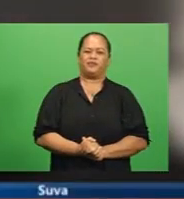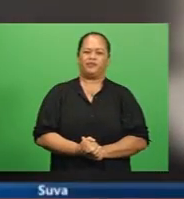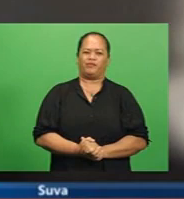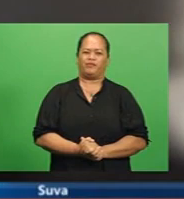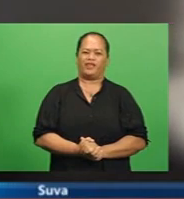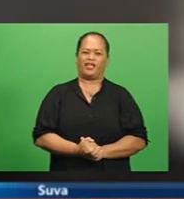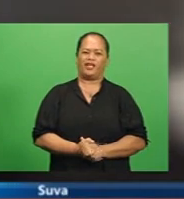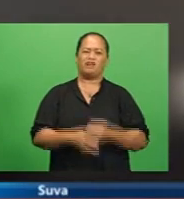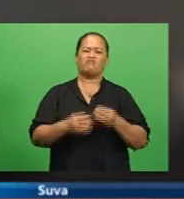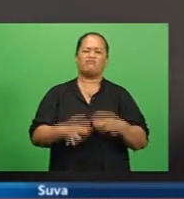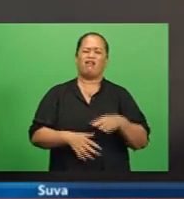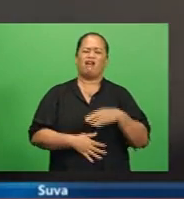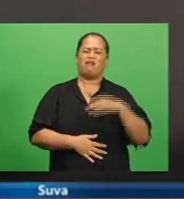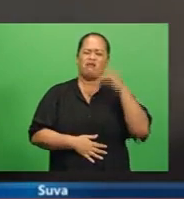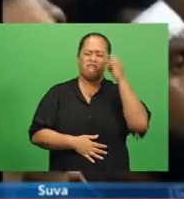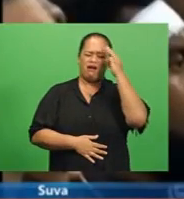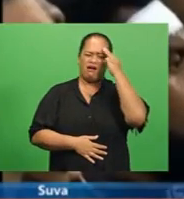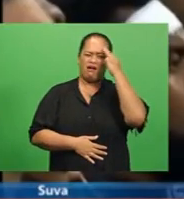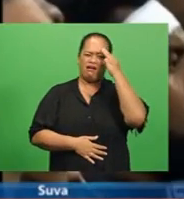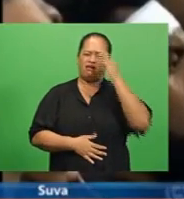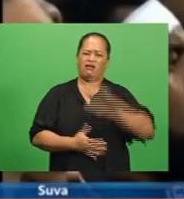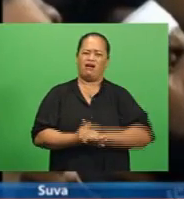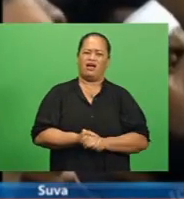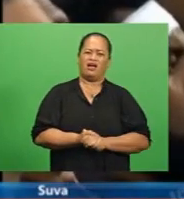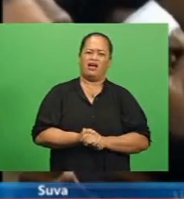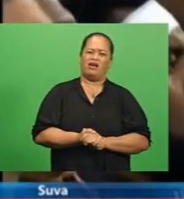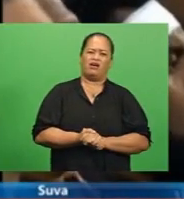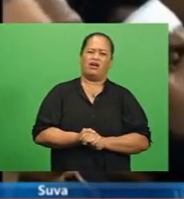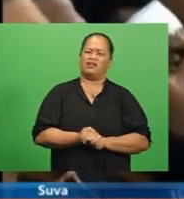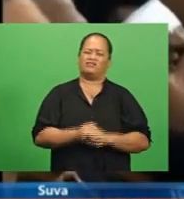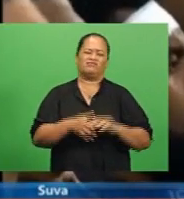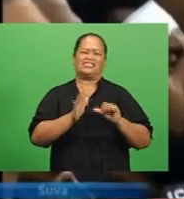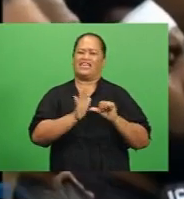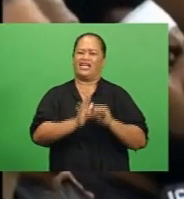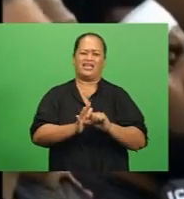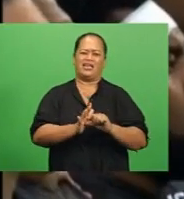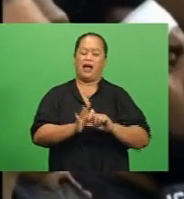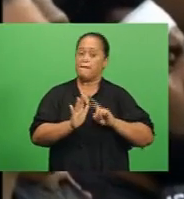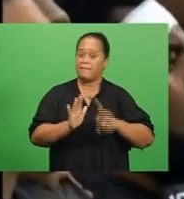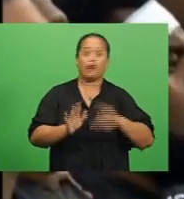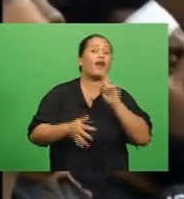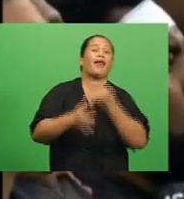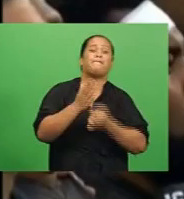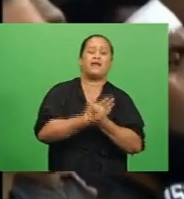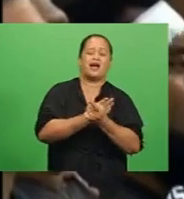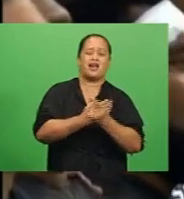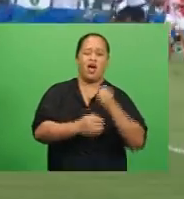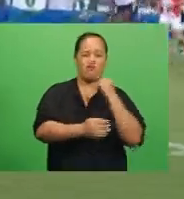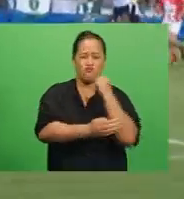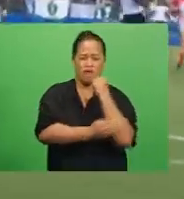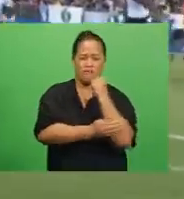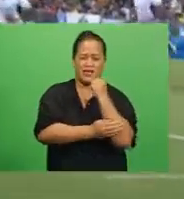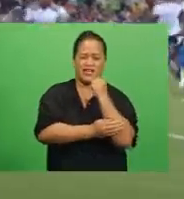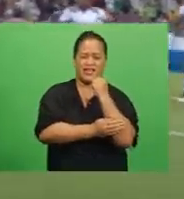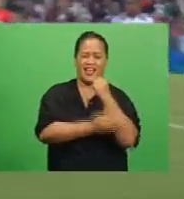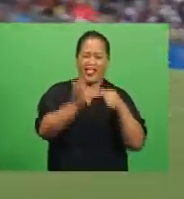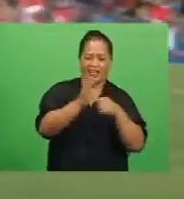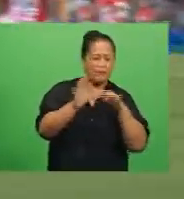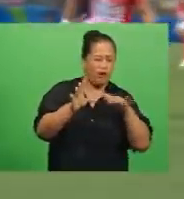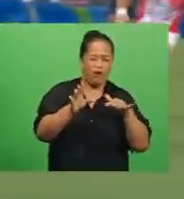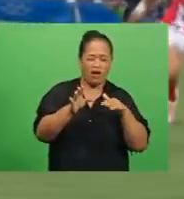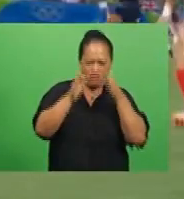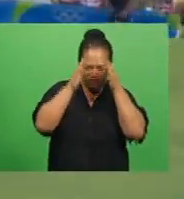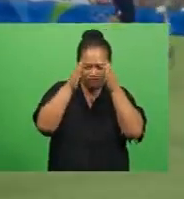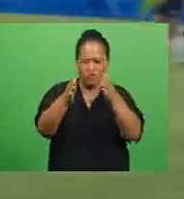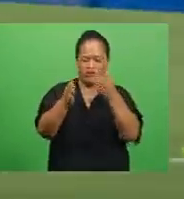Losing his mom, who single-handedly raised him, was quite tough, but rugby was something Mayanabanua resorted to, and he was inspired by a